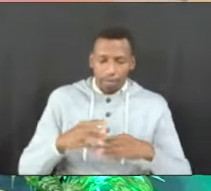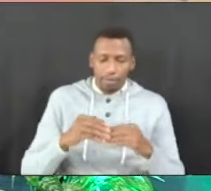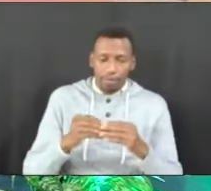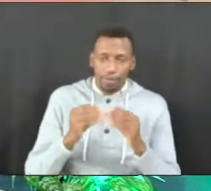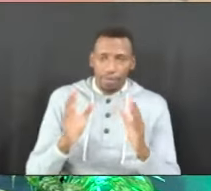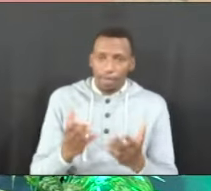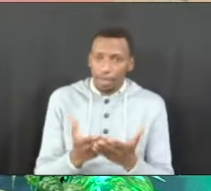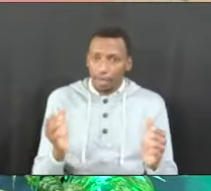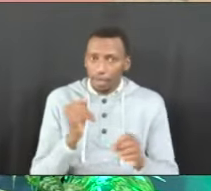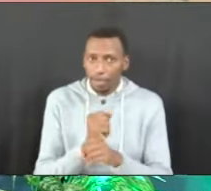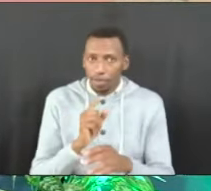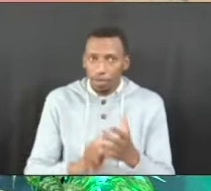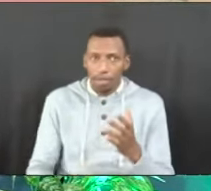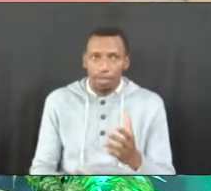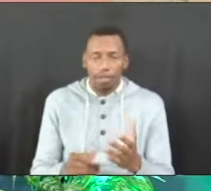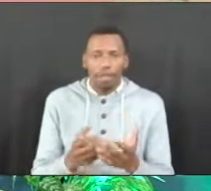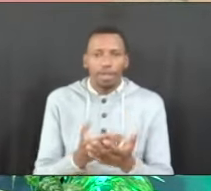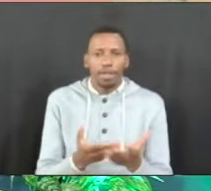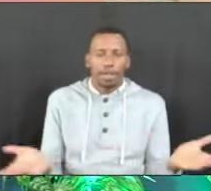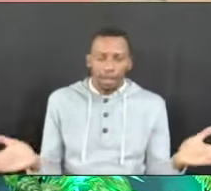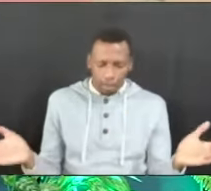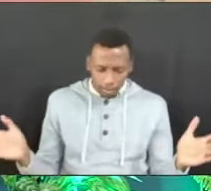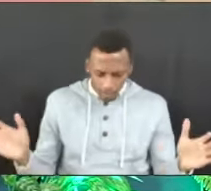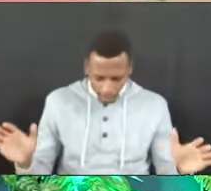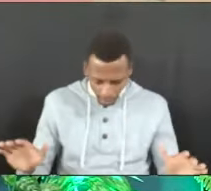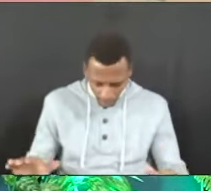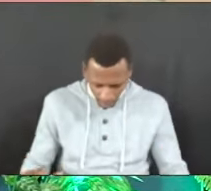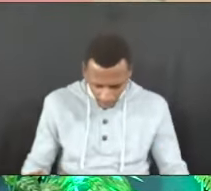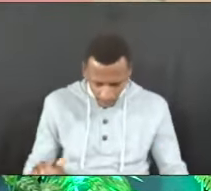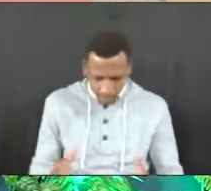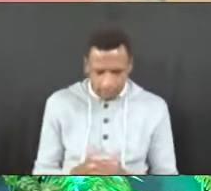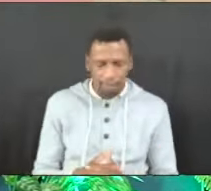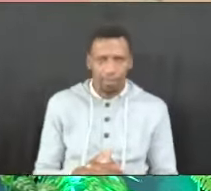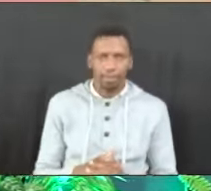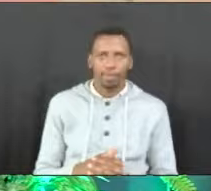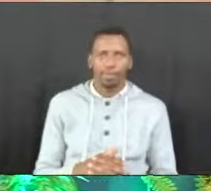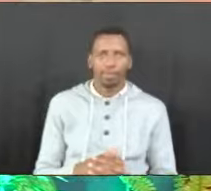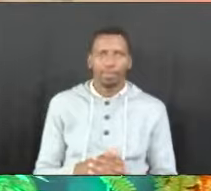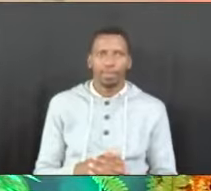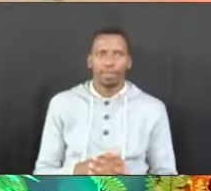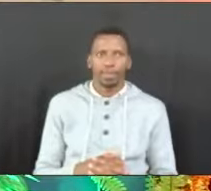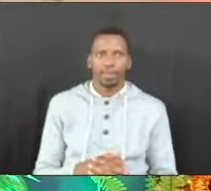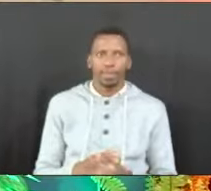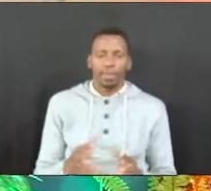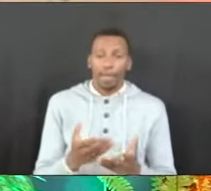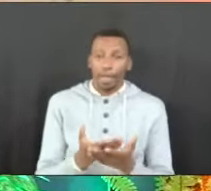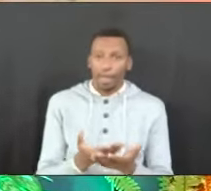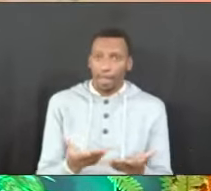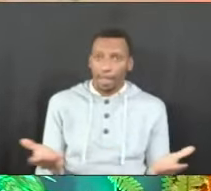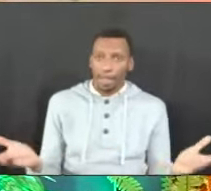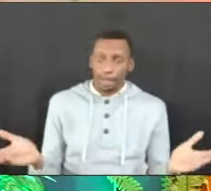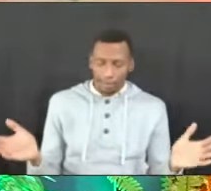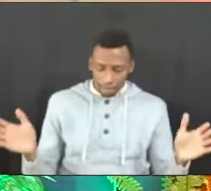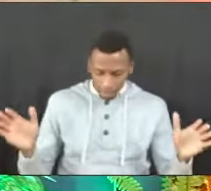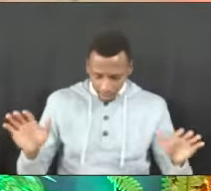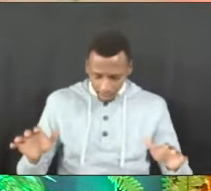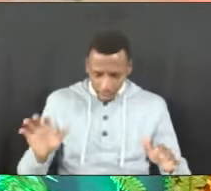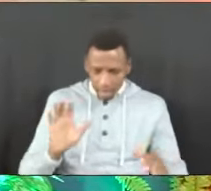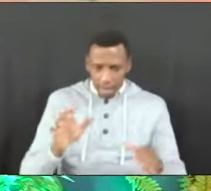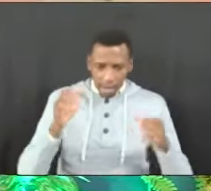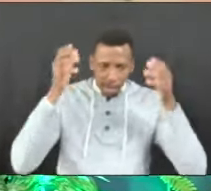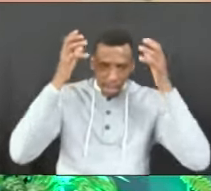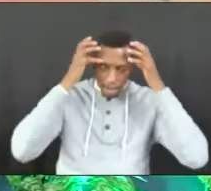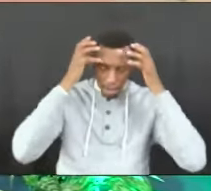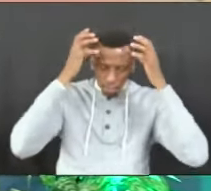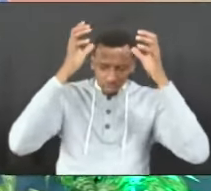what? They fell down. They lay down their crowns. One of the things I realize